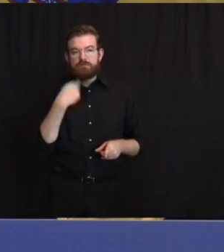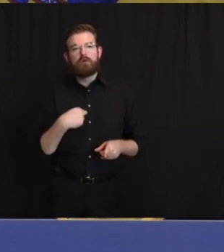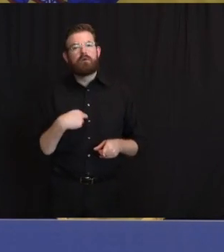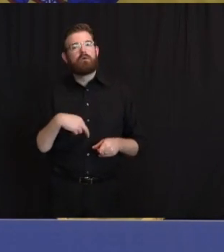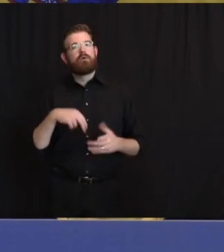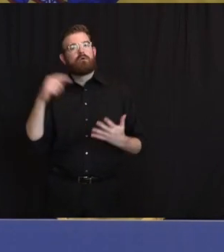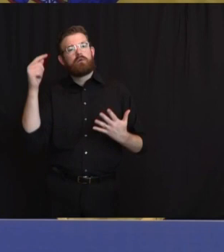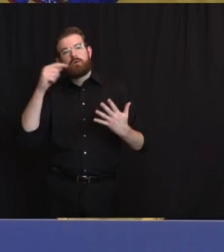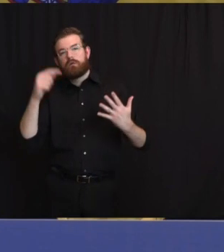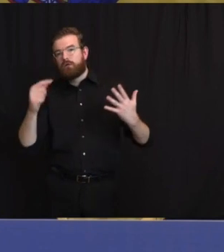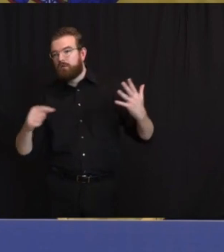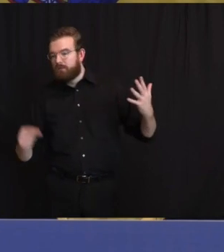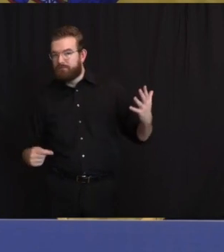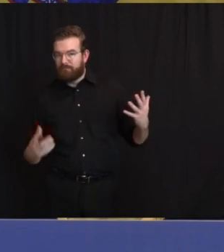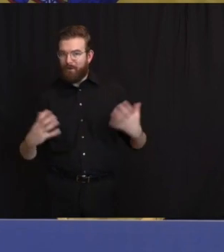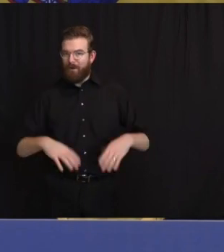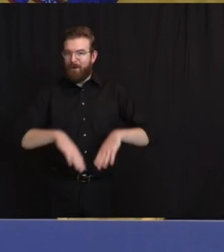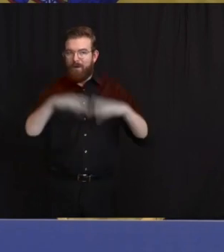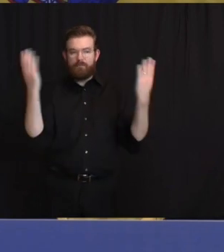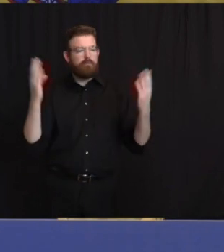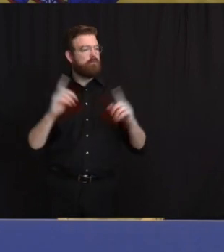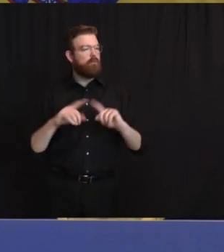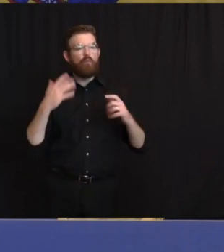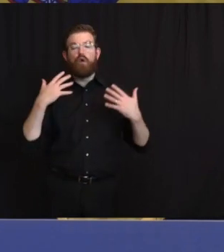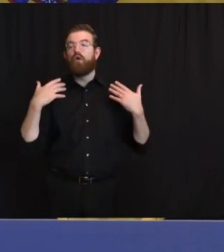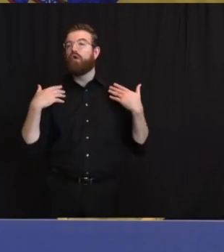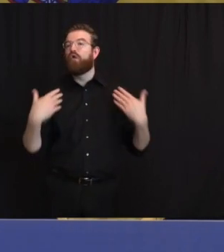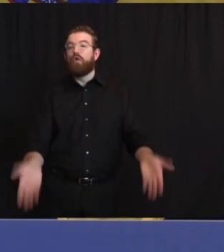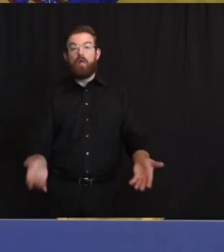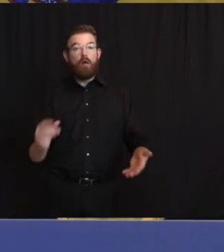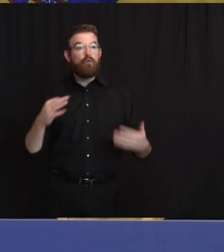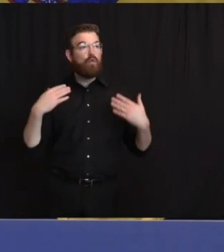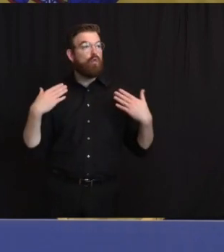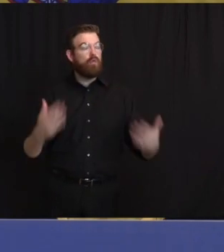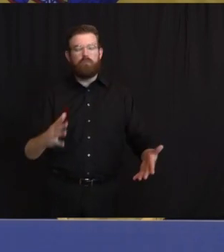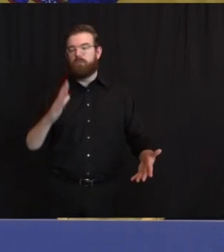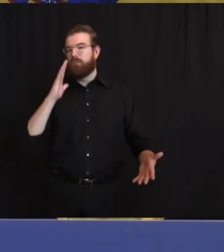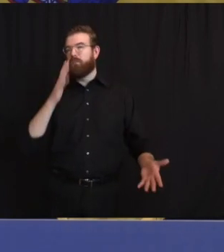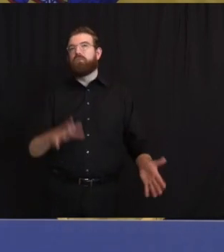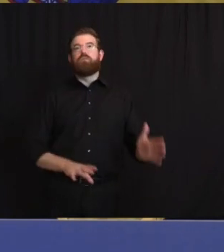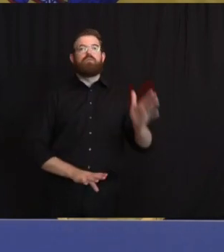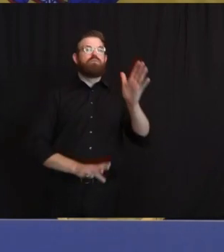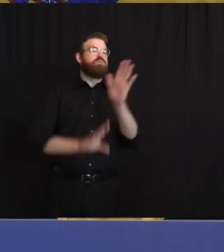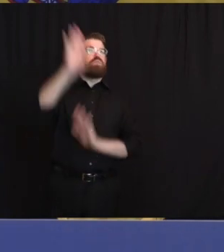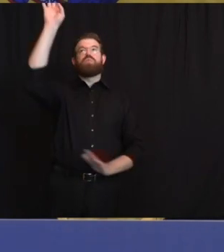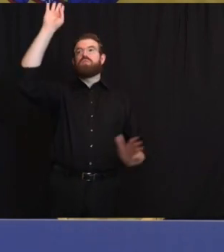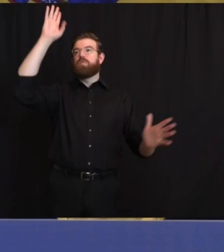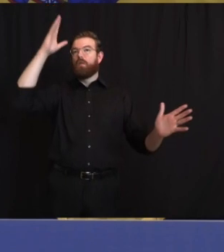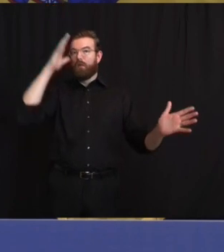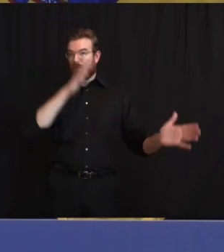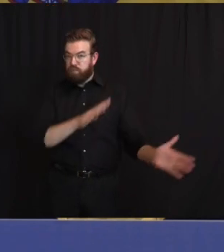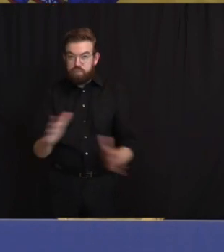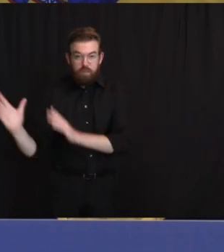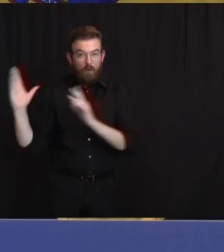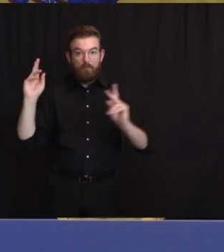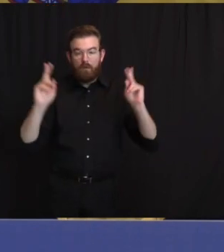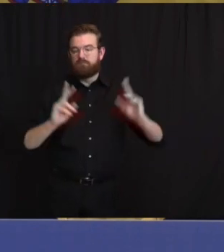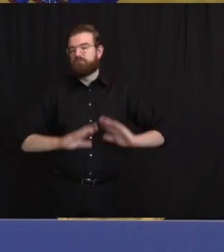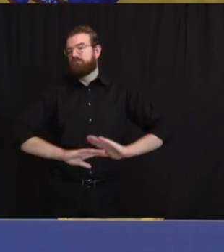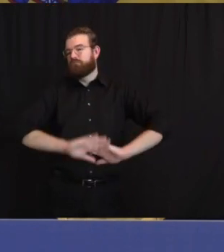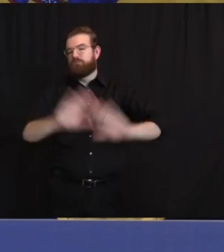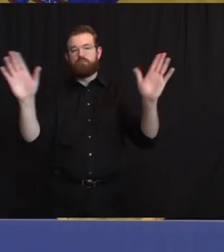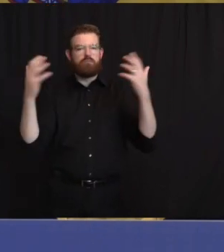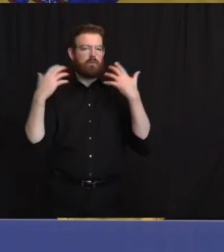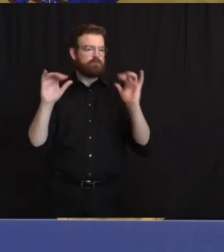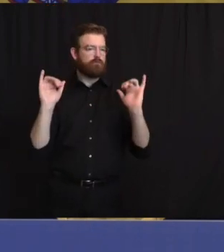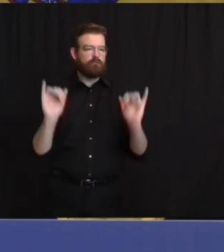if we think we're going to have a likelihood of killing people. And that's where we are. Nothing new on it. I think I've given the answer on NJA. And again,